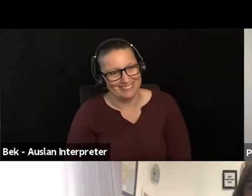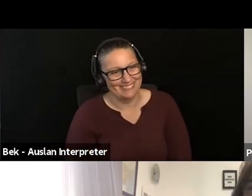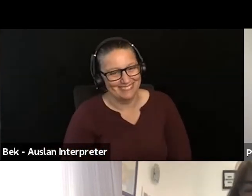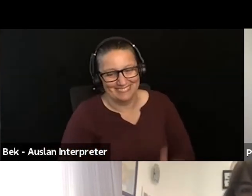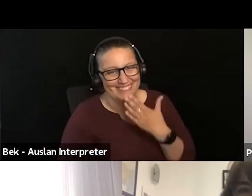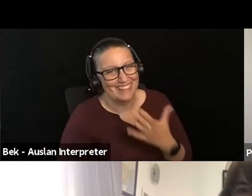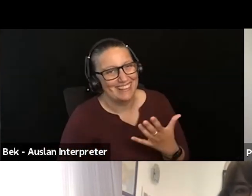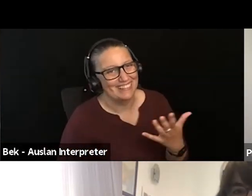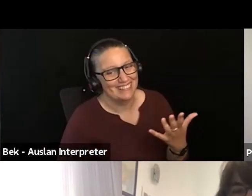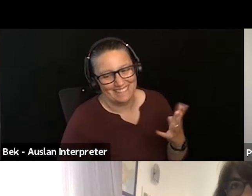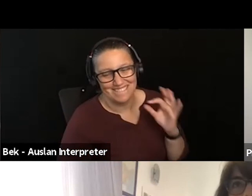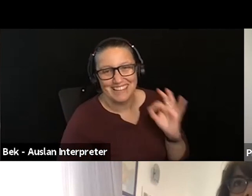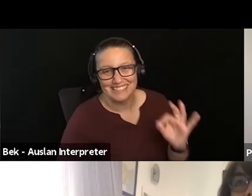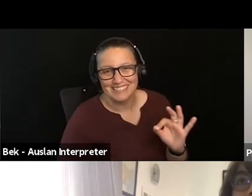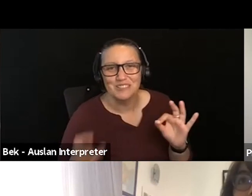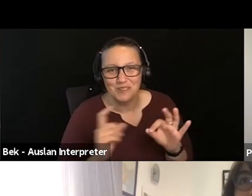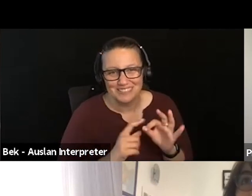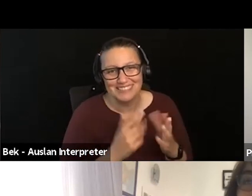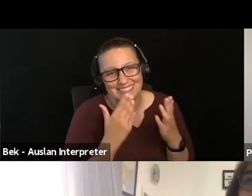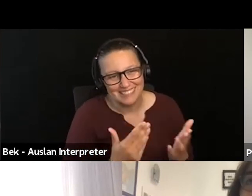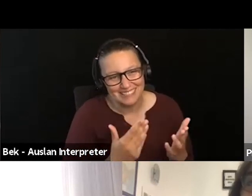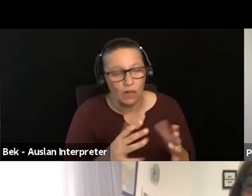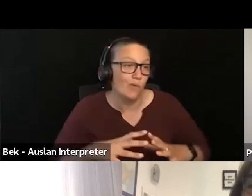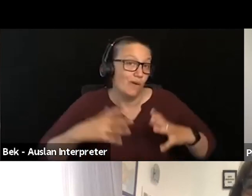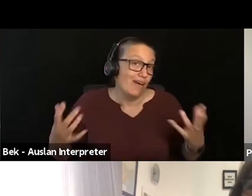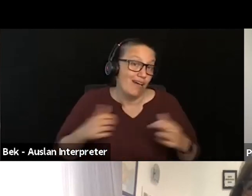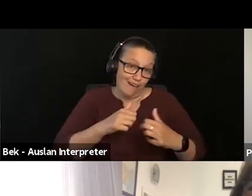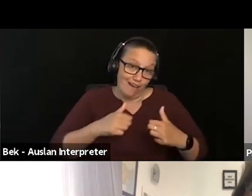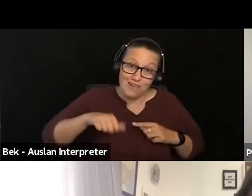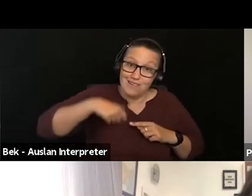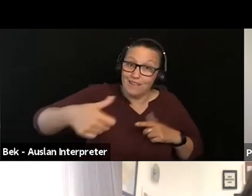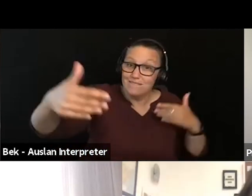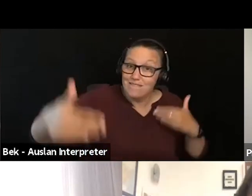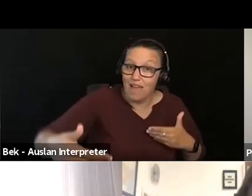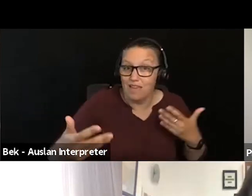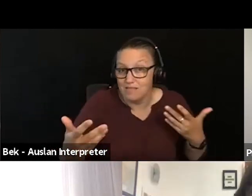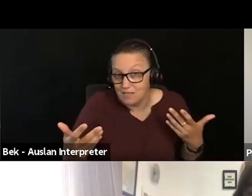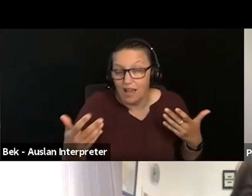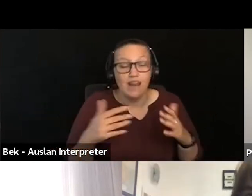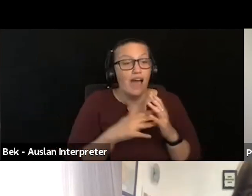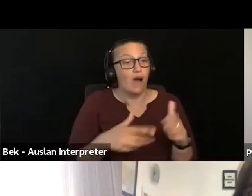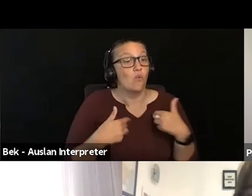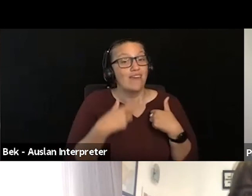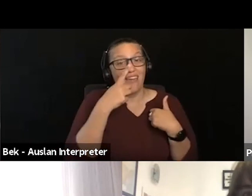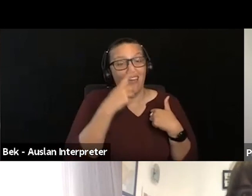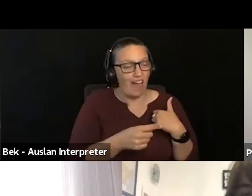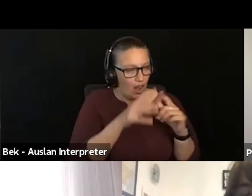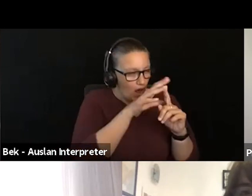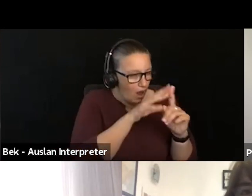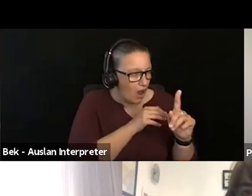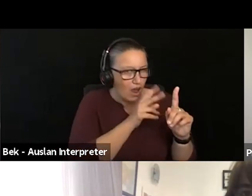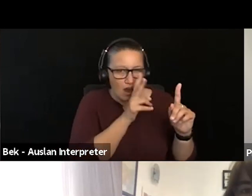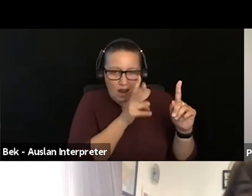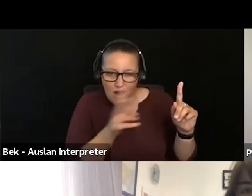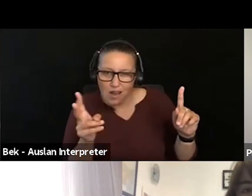Thank you, Michael, for that question. Well, the next phase is, now that we've been able to reproduce historical patterns